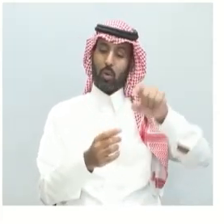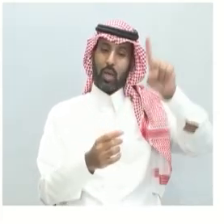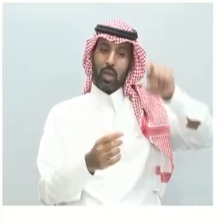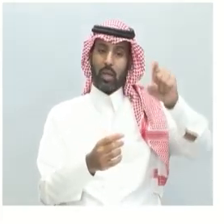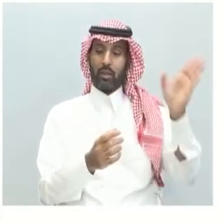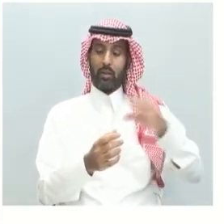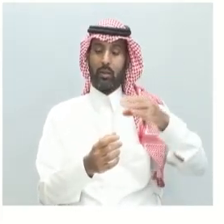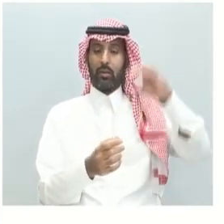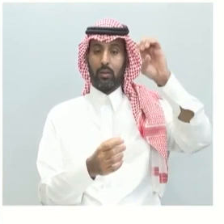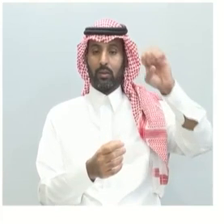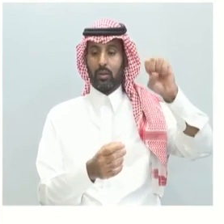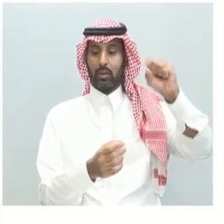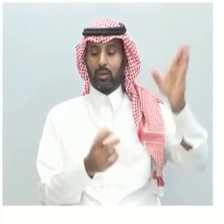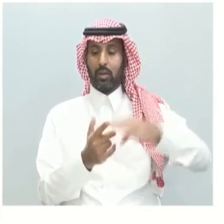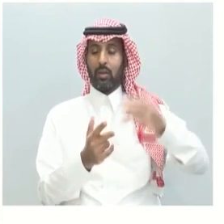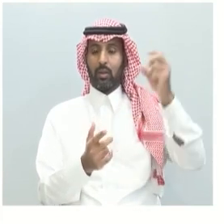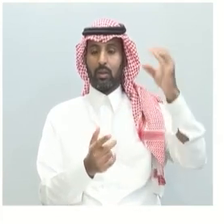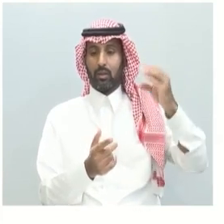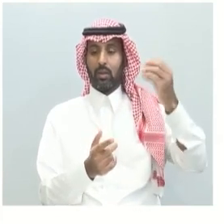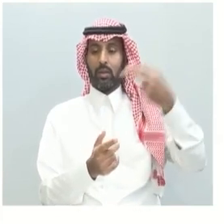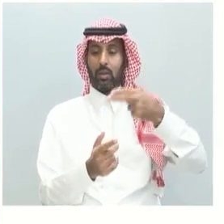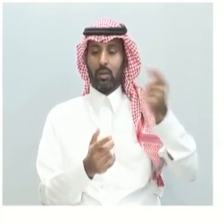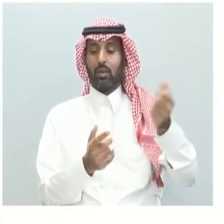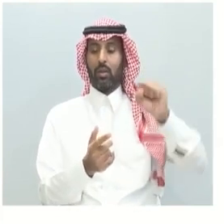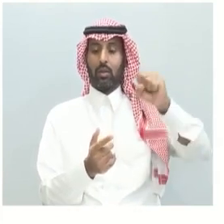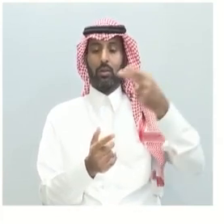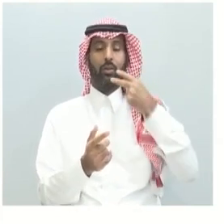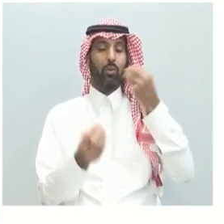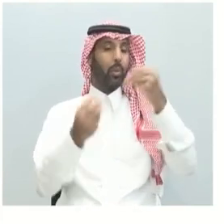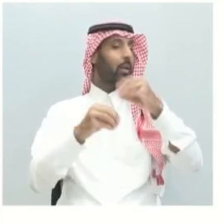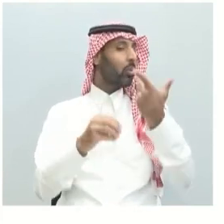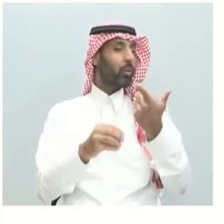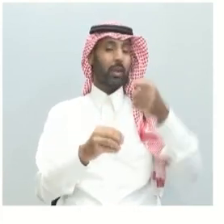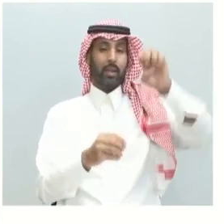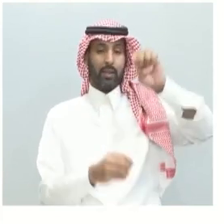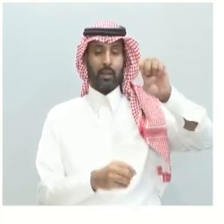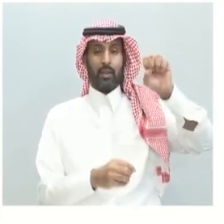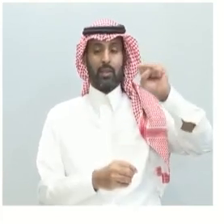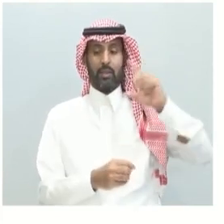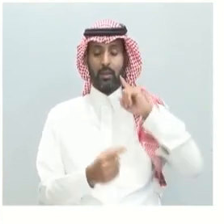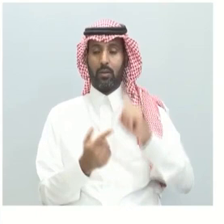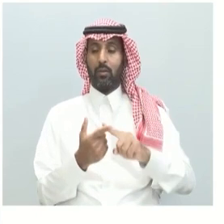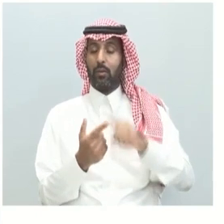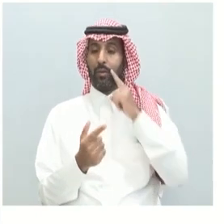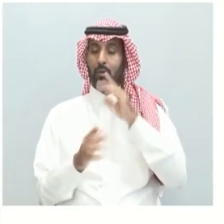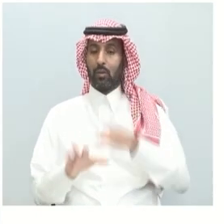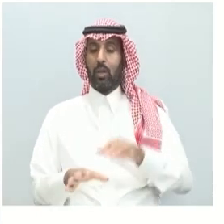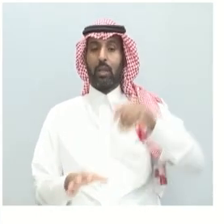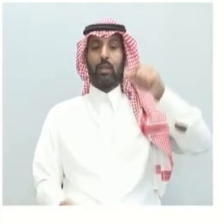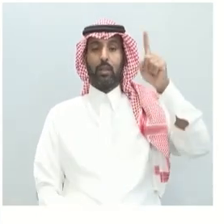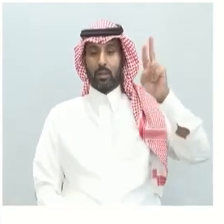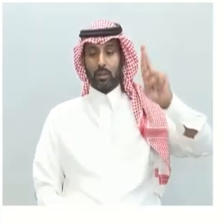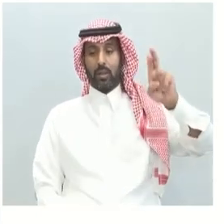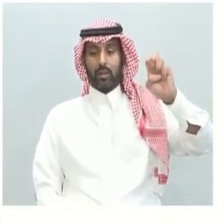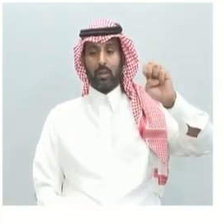CH, CH, and SH, we add ES. For example, relaxes. Again, verbs ending